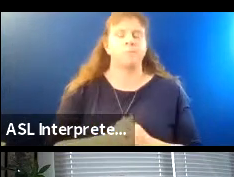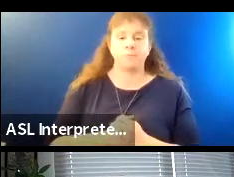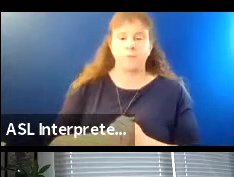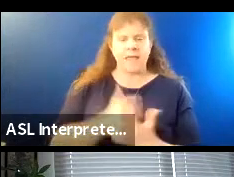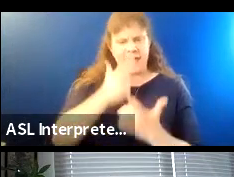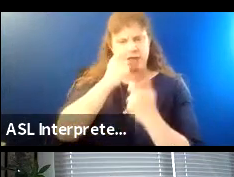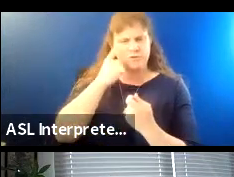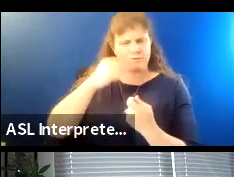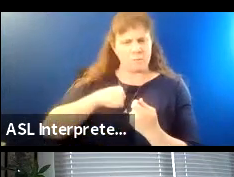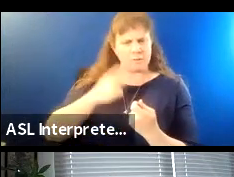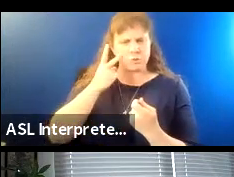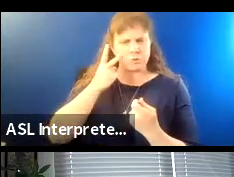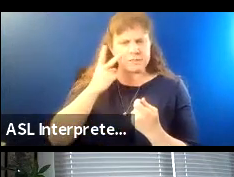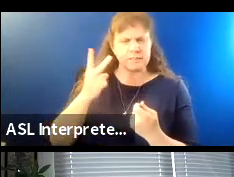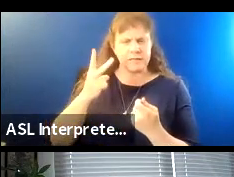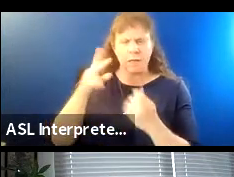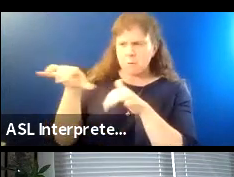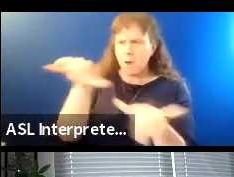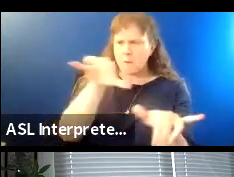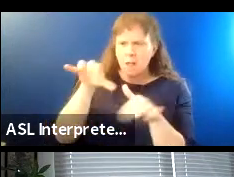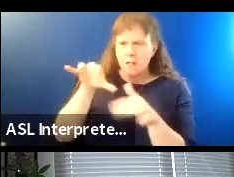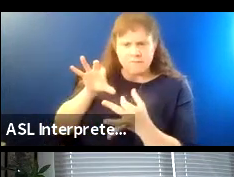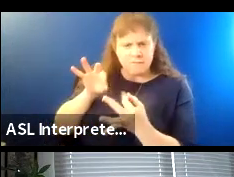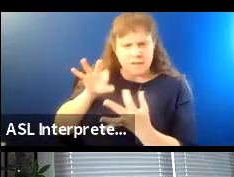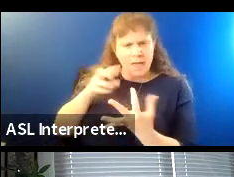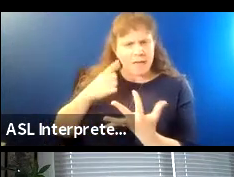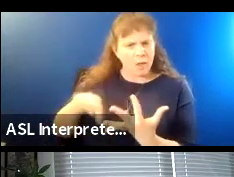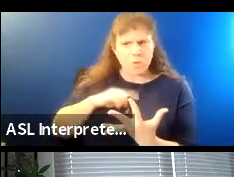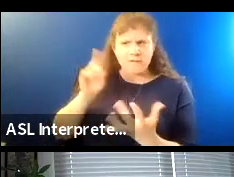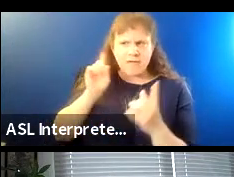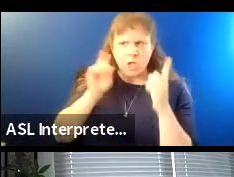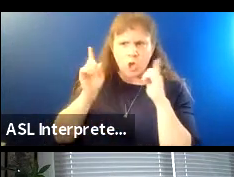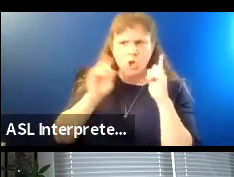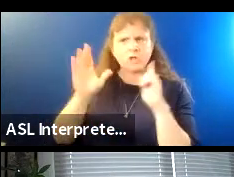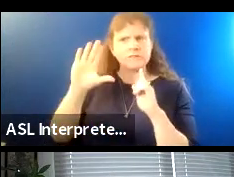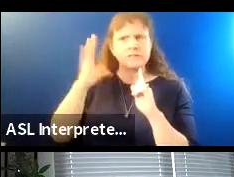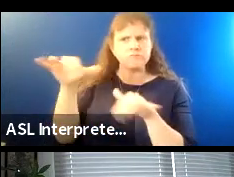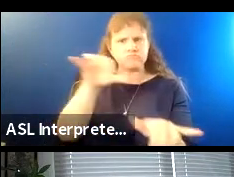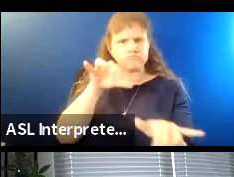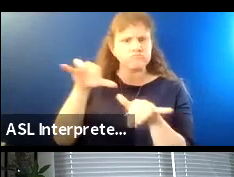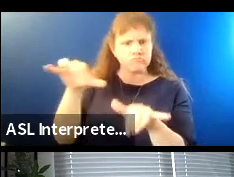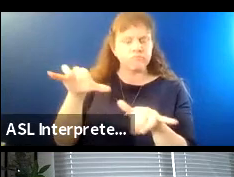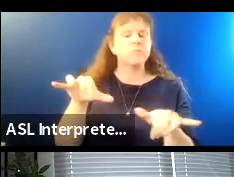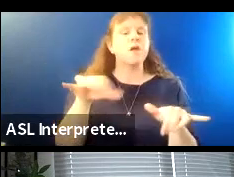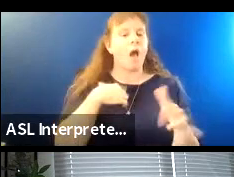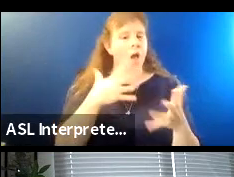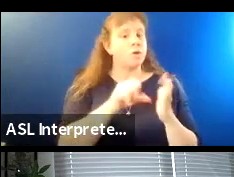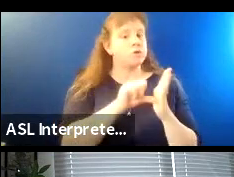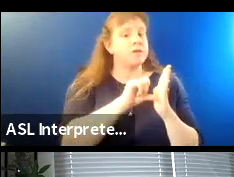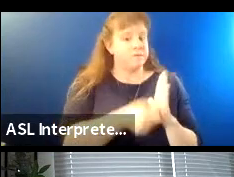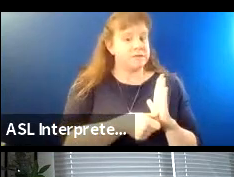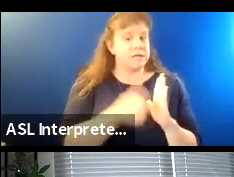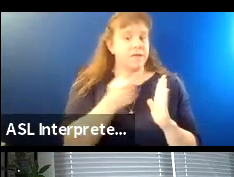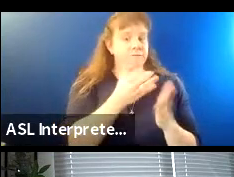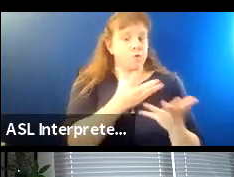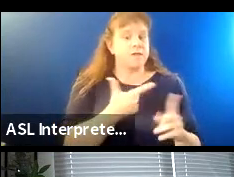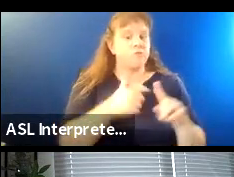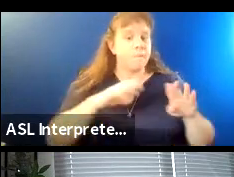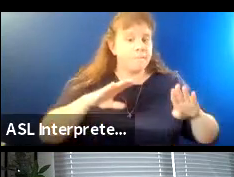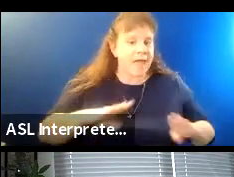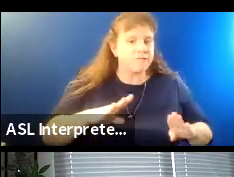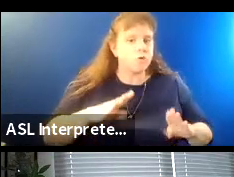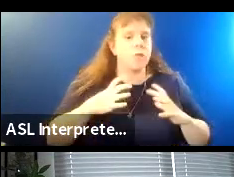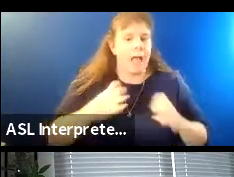see the commonality in the feedback that we've been hearing. And I just would like to emphasize a couple of elements from the behavioral health